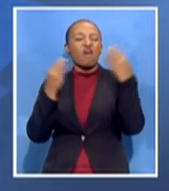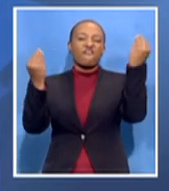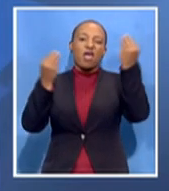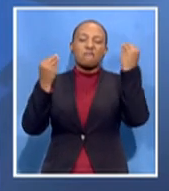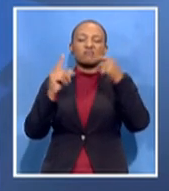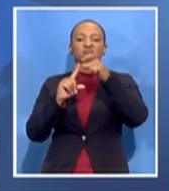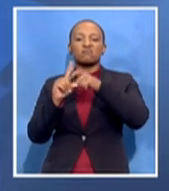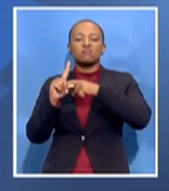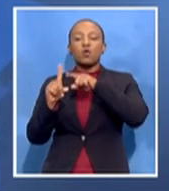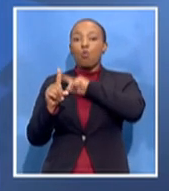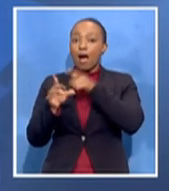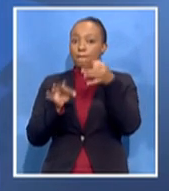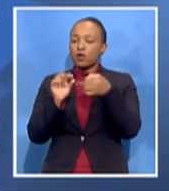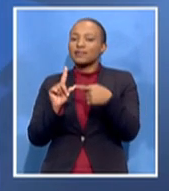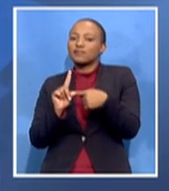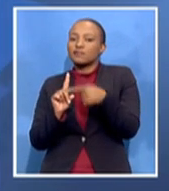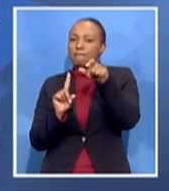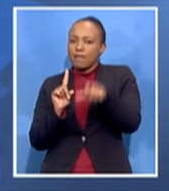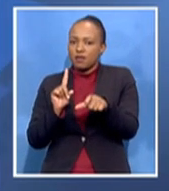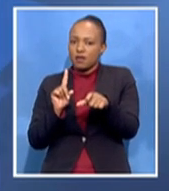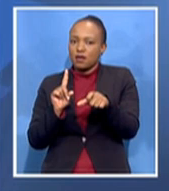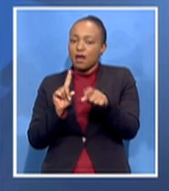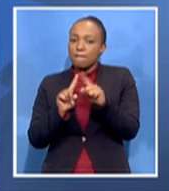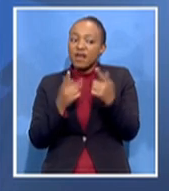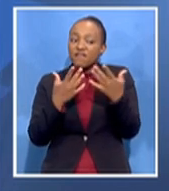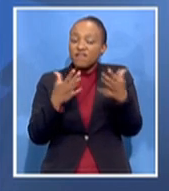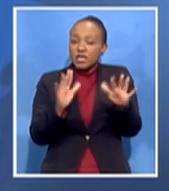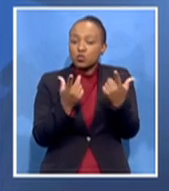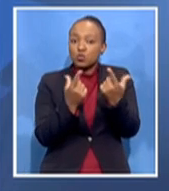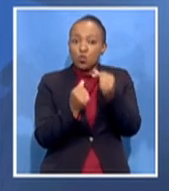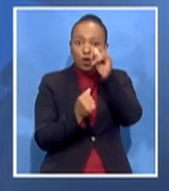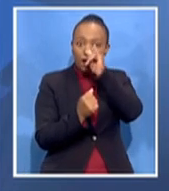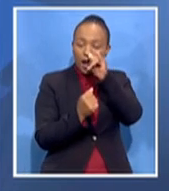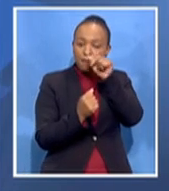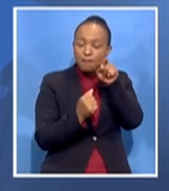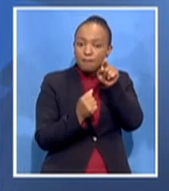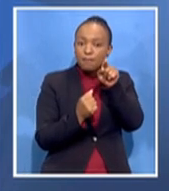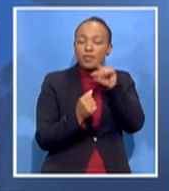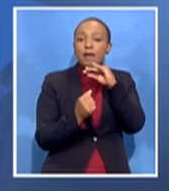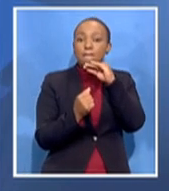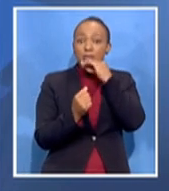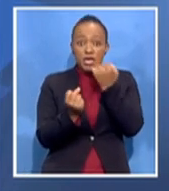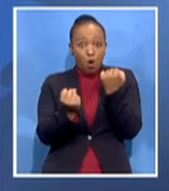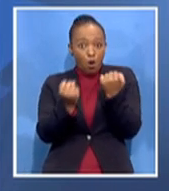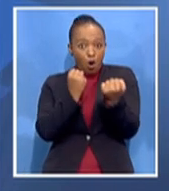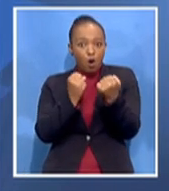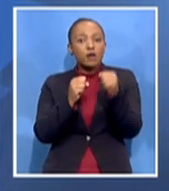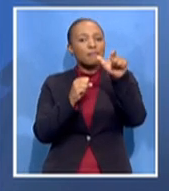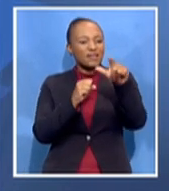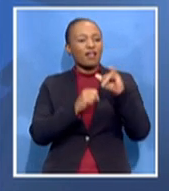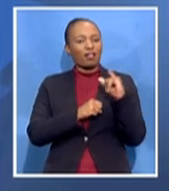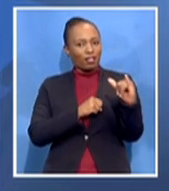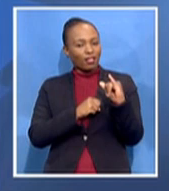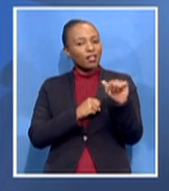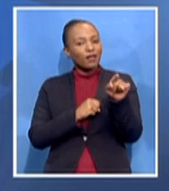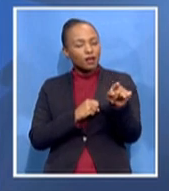a crime does not make any difference in the courts. The courts are enjoined by the Constitution